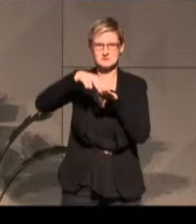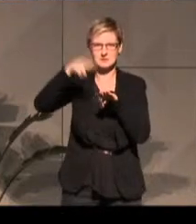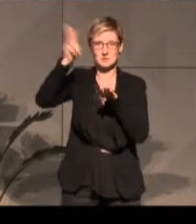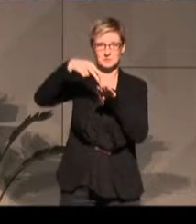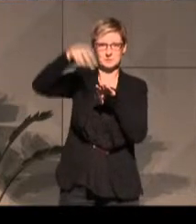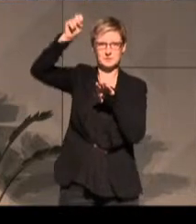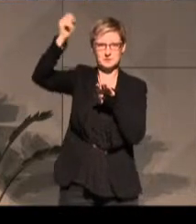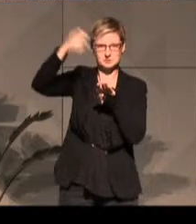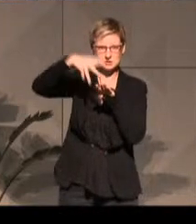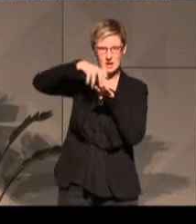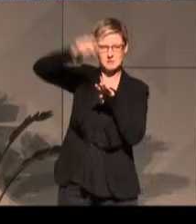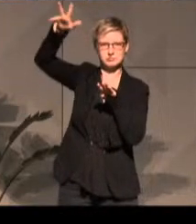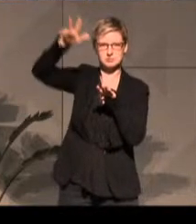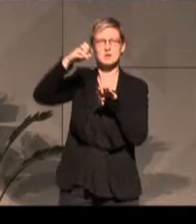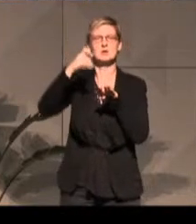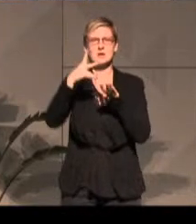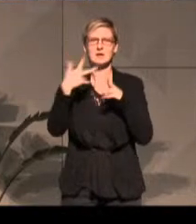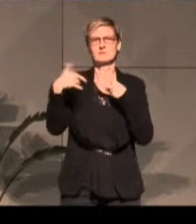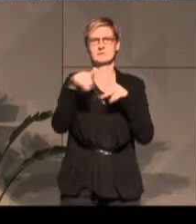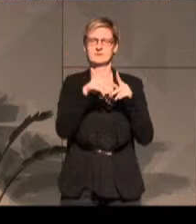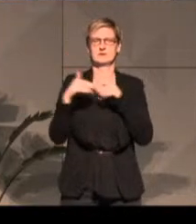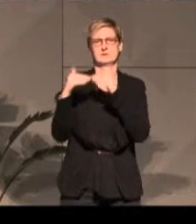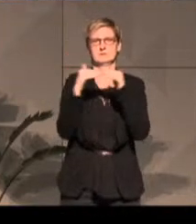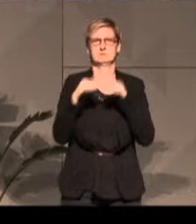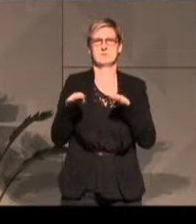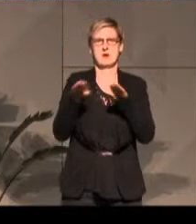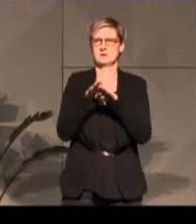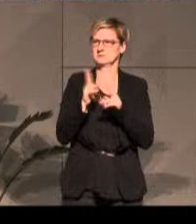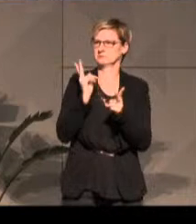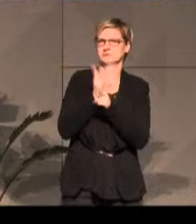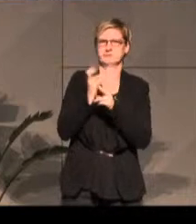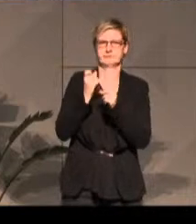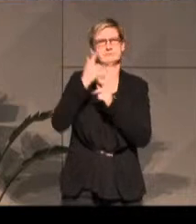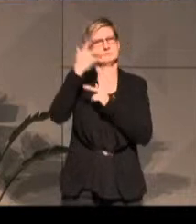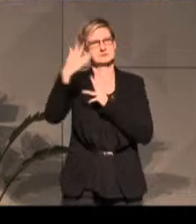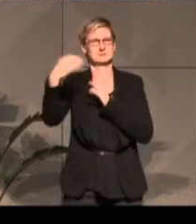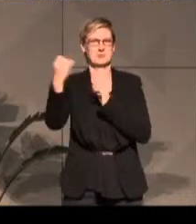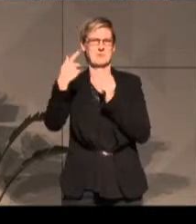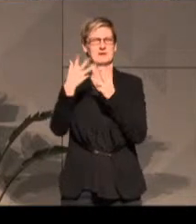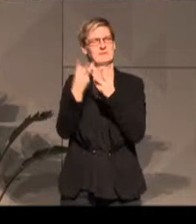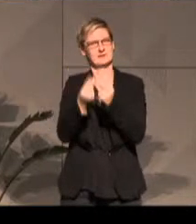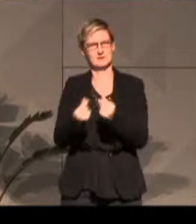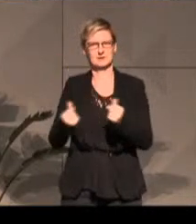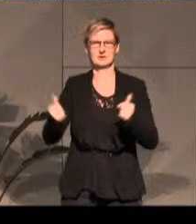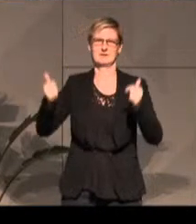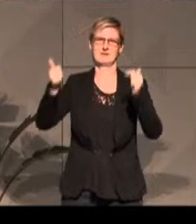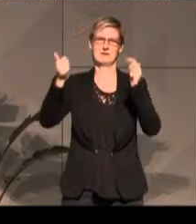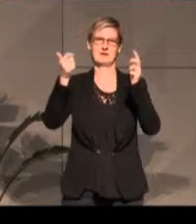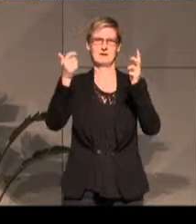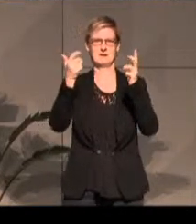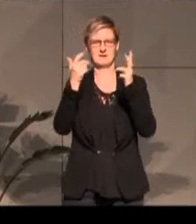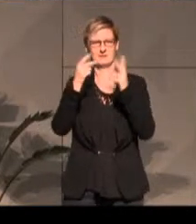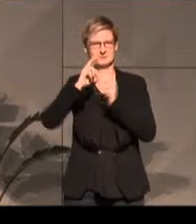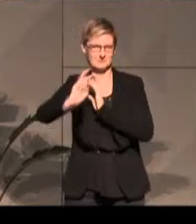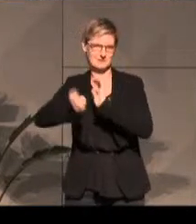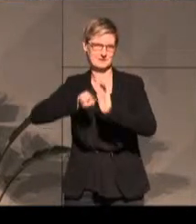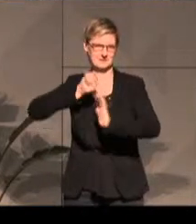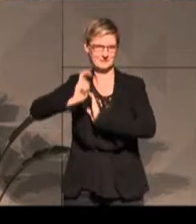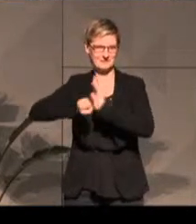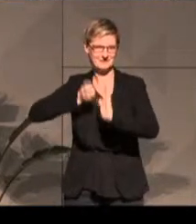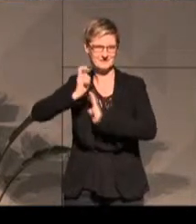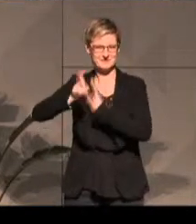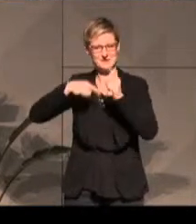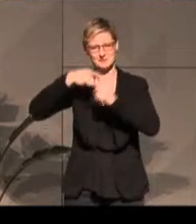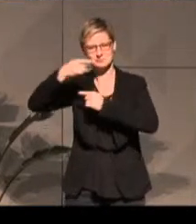much whiter, and this is how it's going to stay for quite a while. This is the last